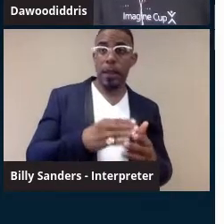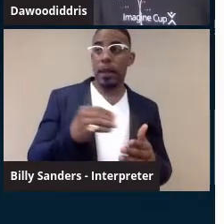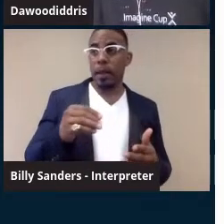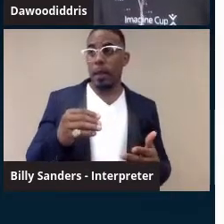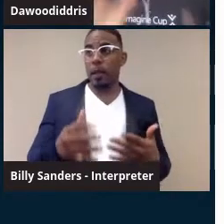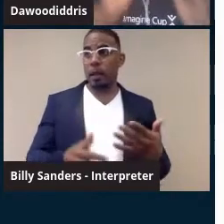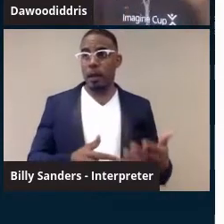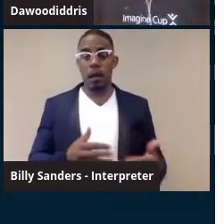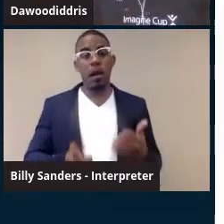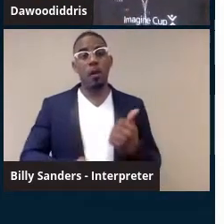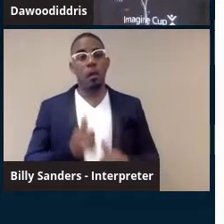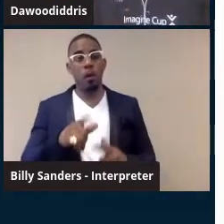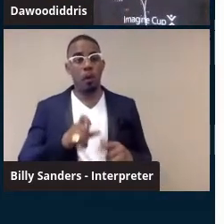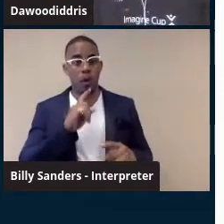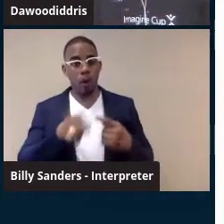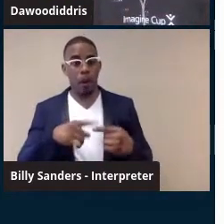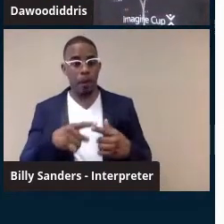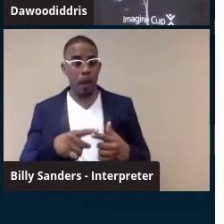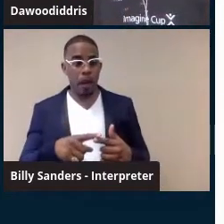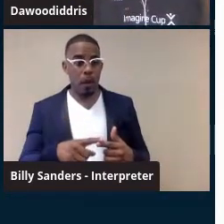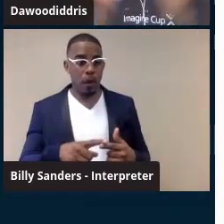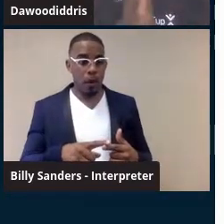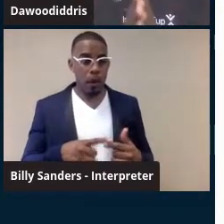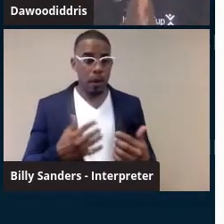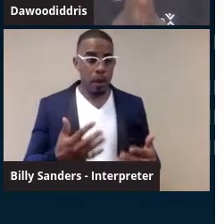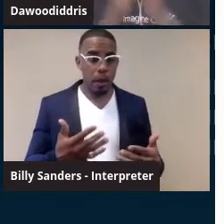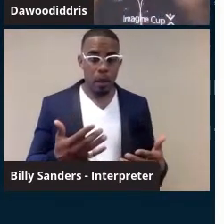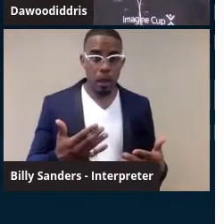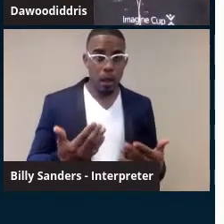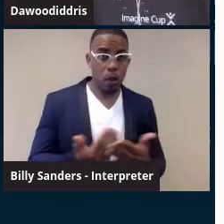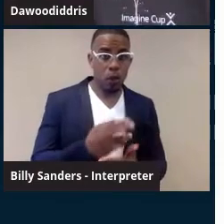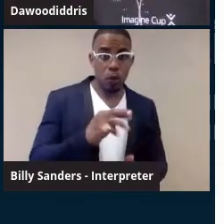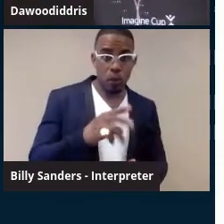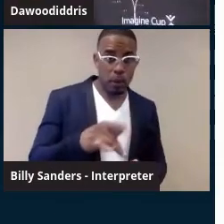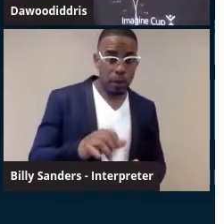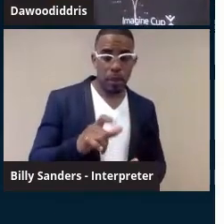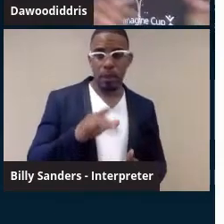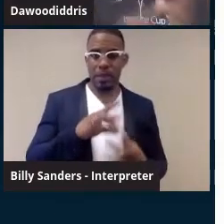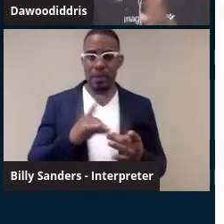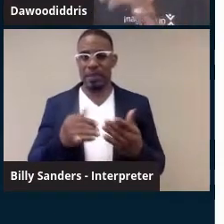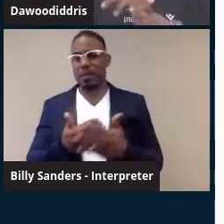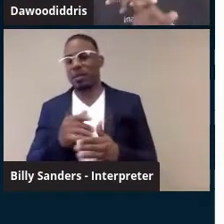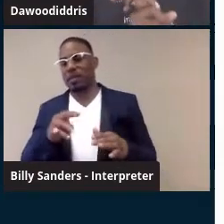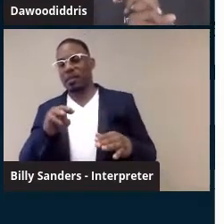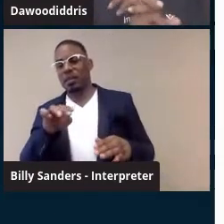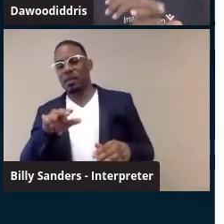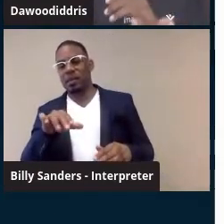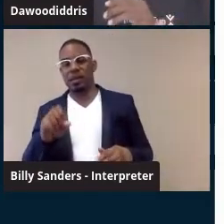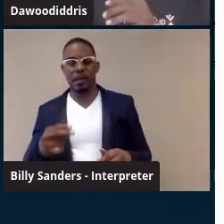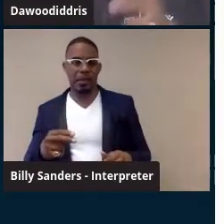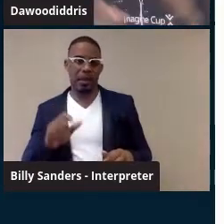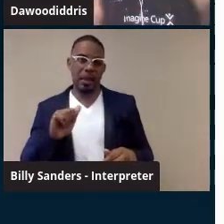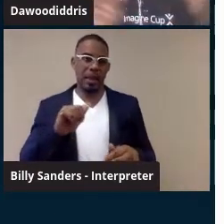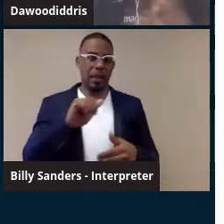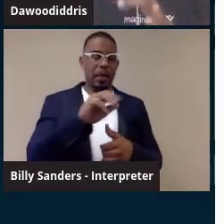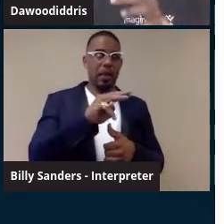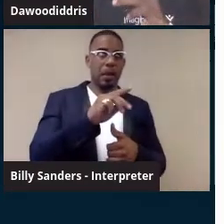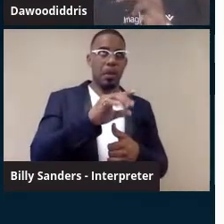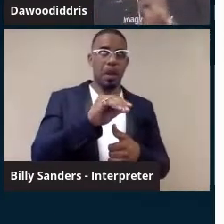and mostly when we talk about Node.js, mostly you see this main stack, which is